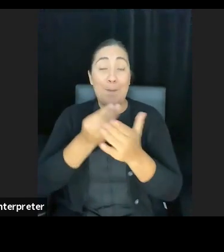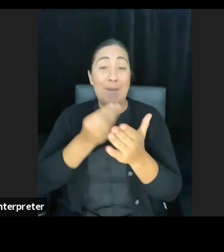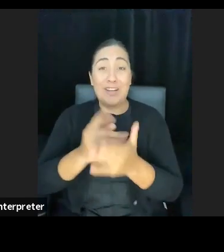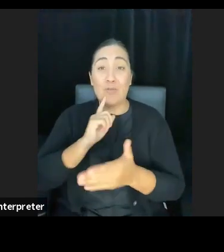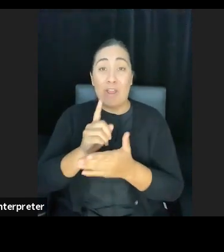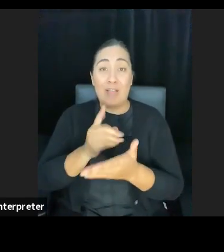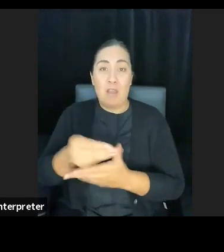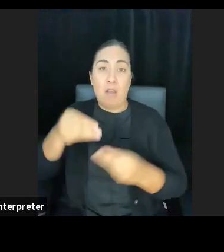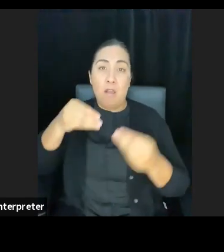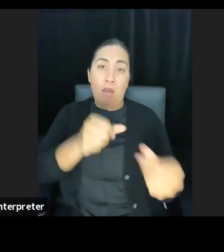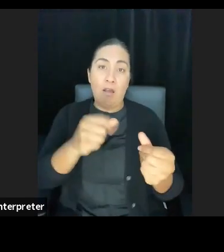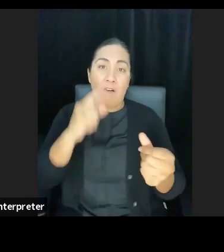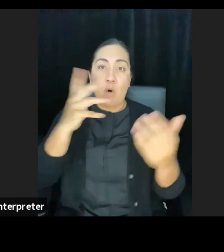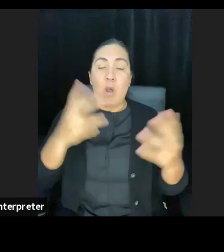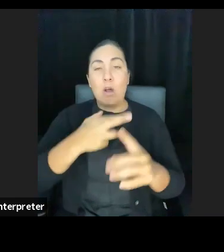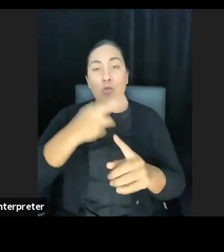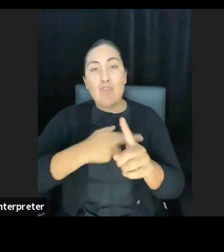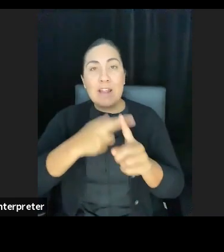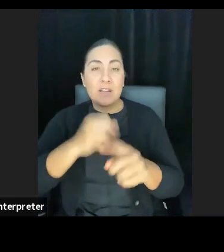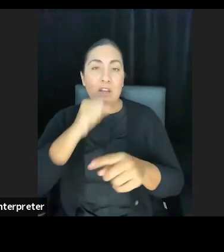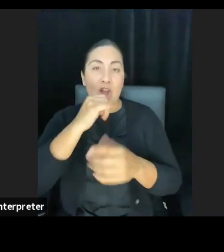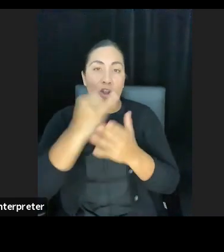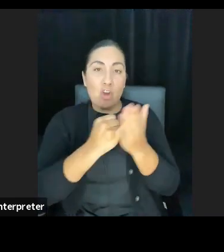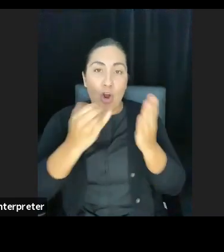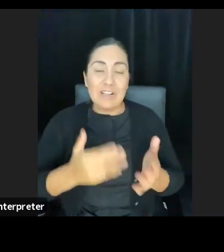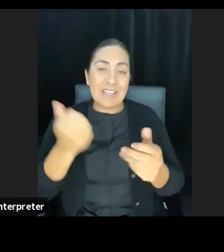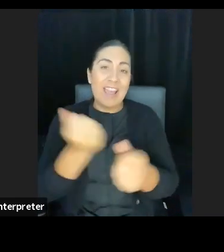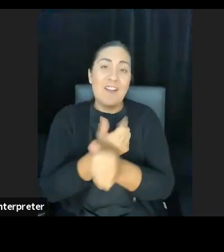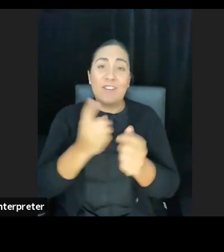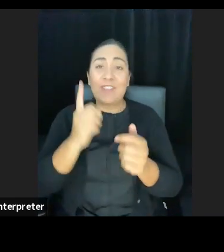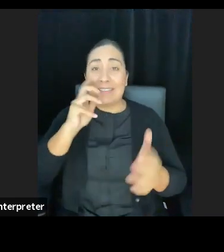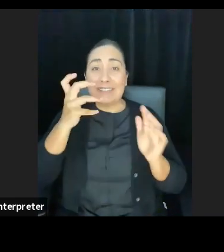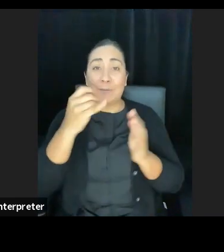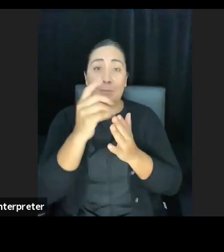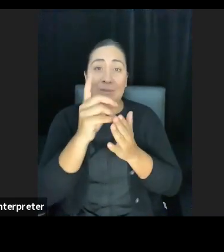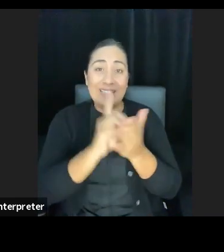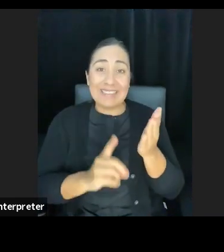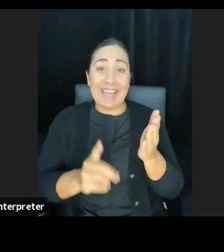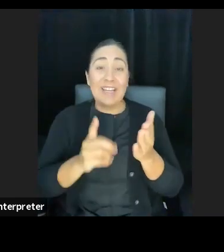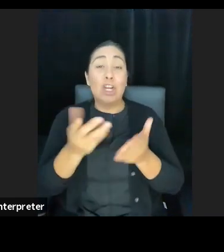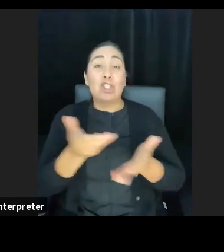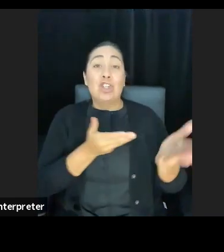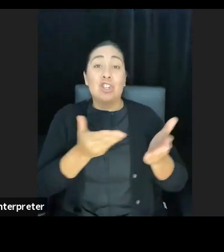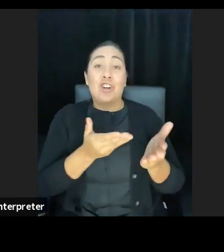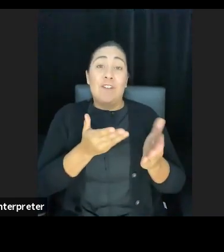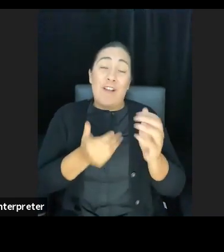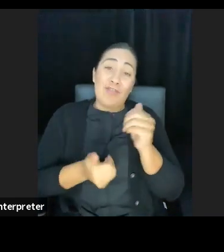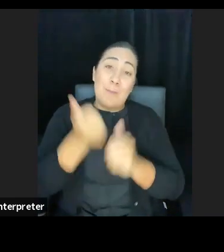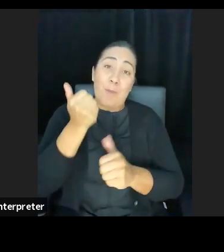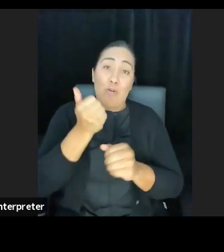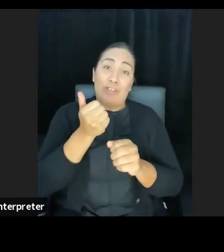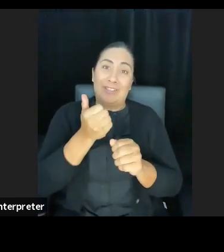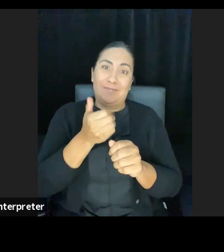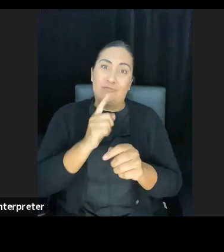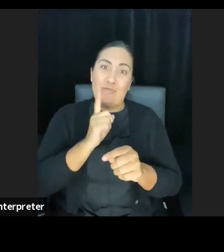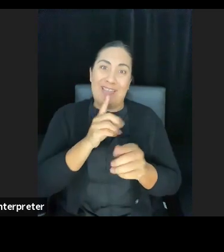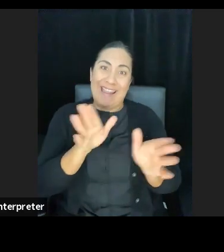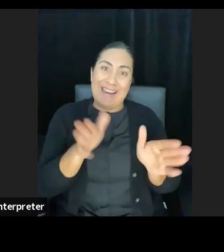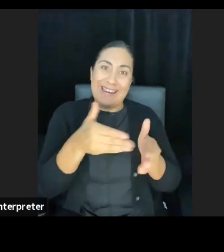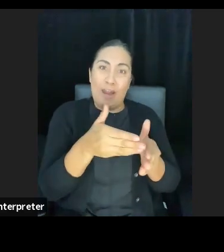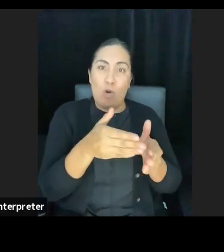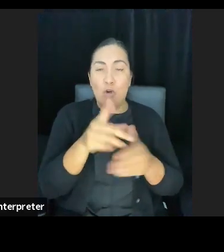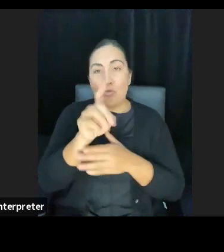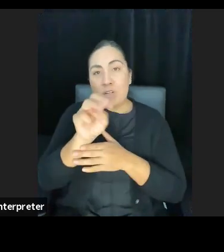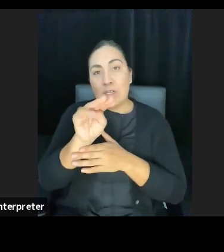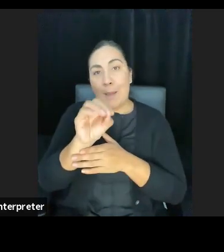And everything seems to be designed to serve the most narrow demographics. So in my practice, I use an intersectional lens. I